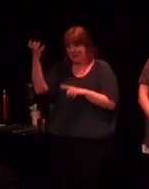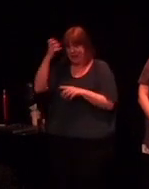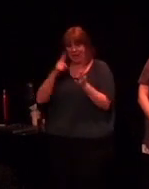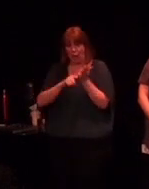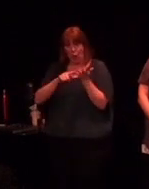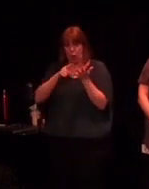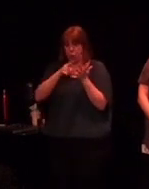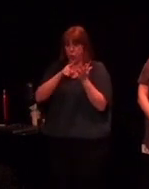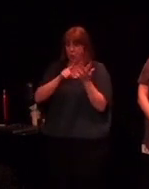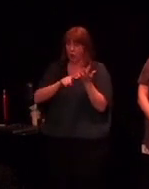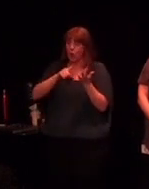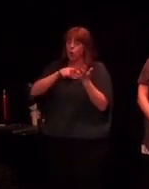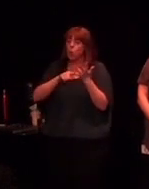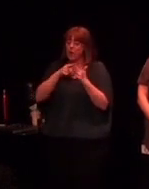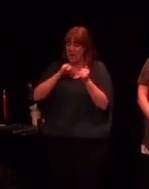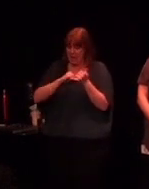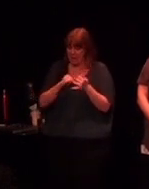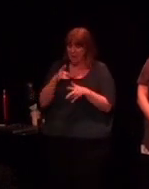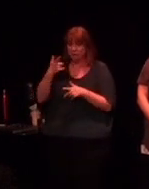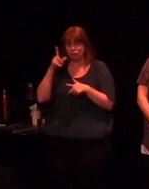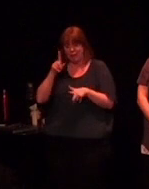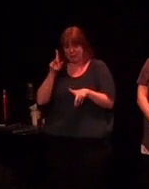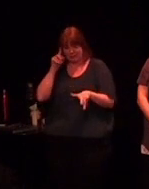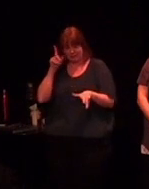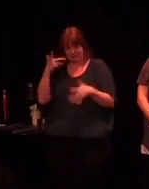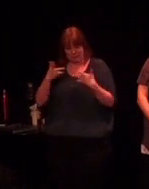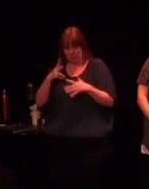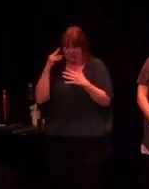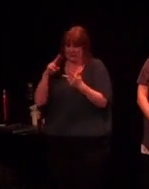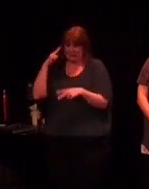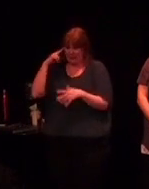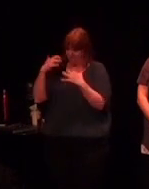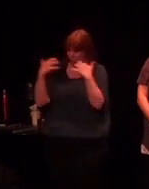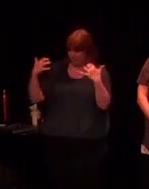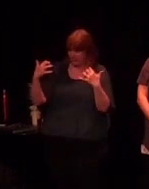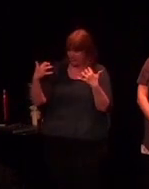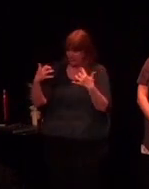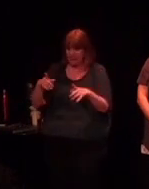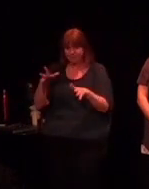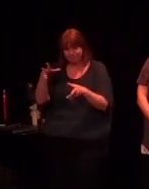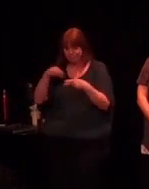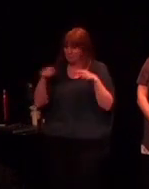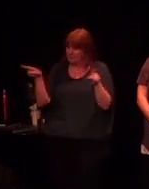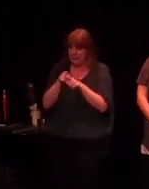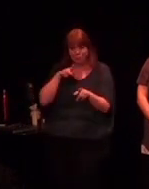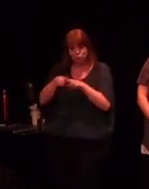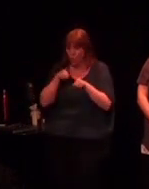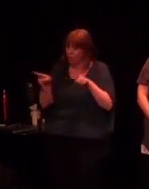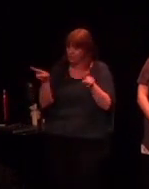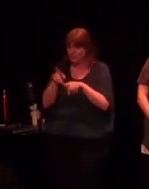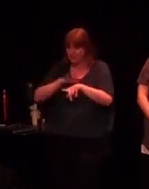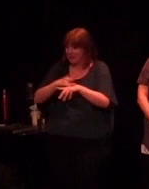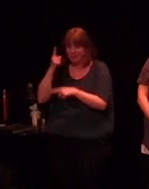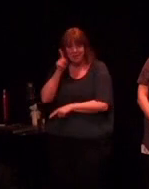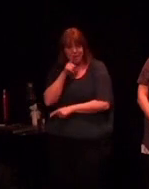song, but kind of embody those two things so that visually a deaf audience will get an exact same joke at the same time as the hearing